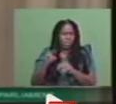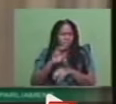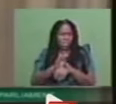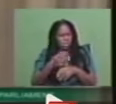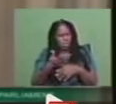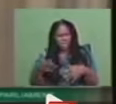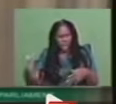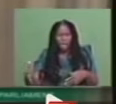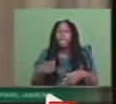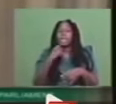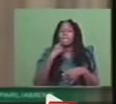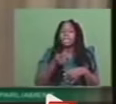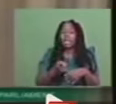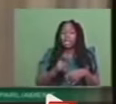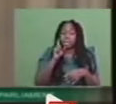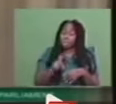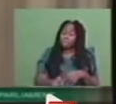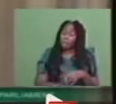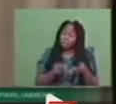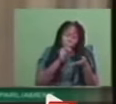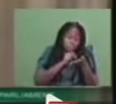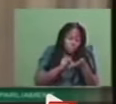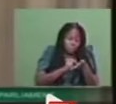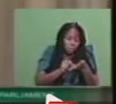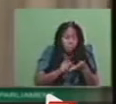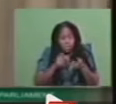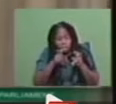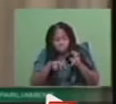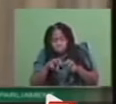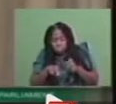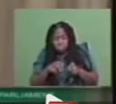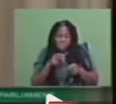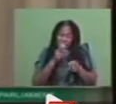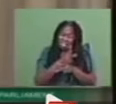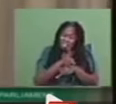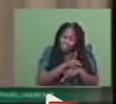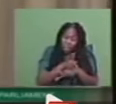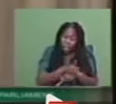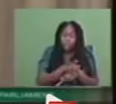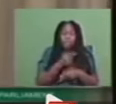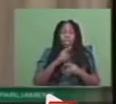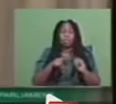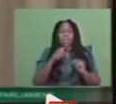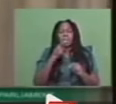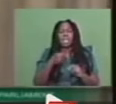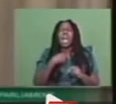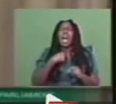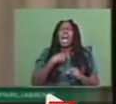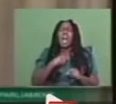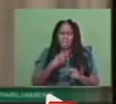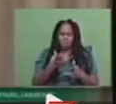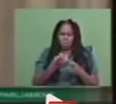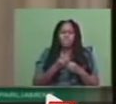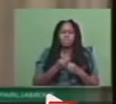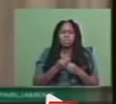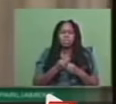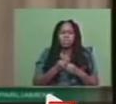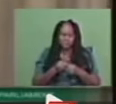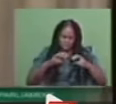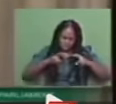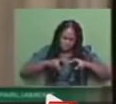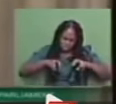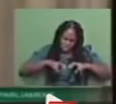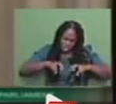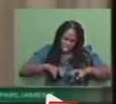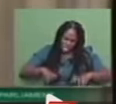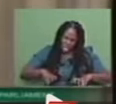As such, I call for a complete and forensic investigation into the expenditure of this $6